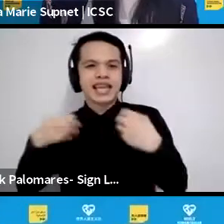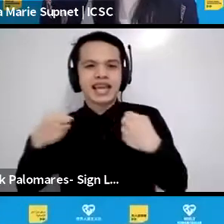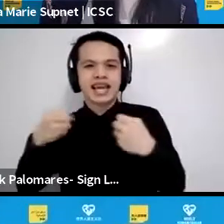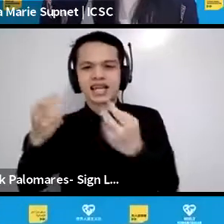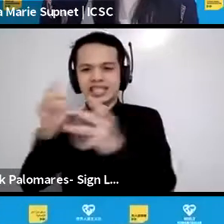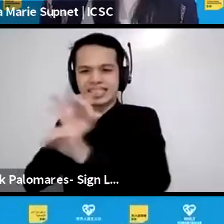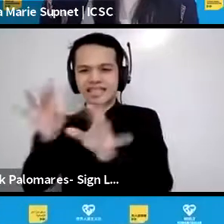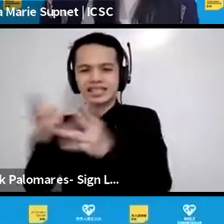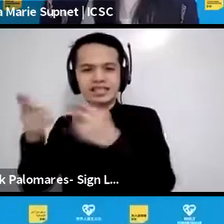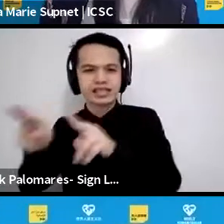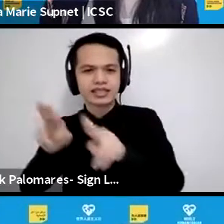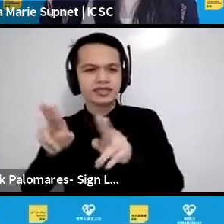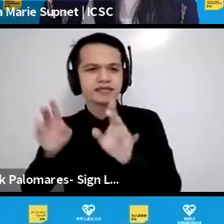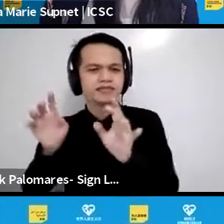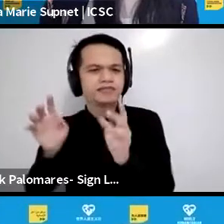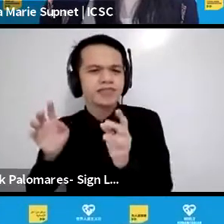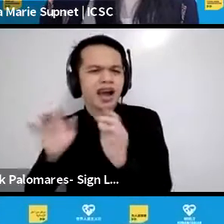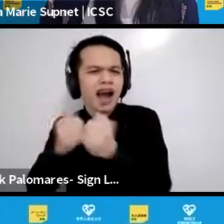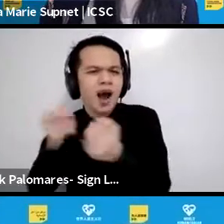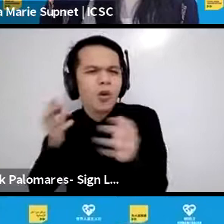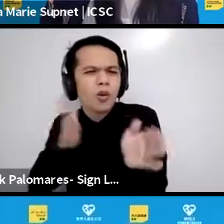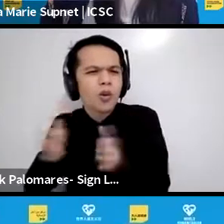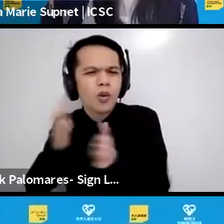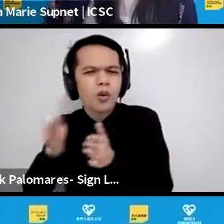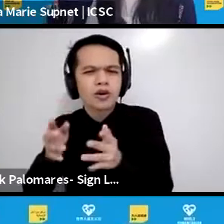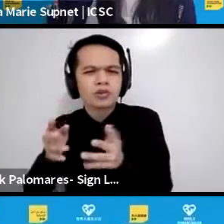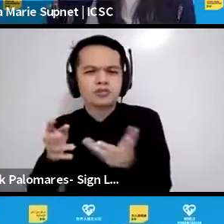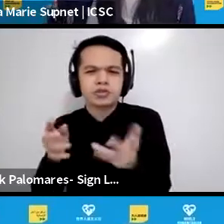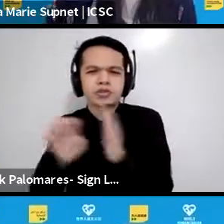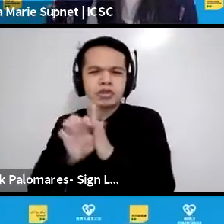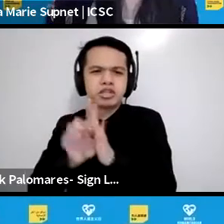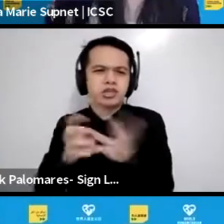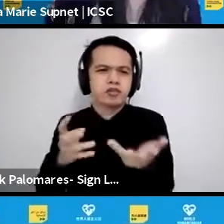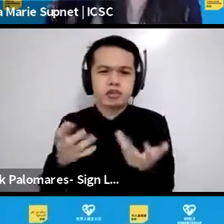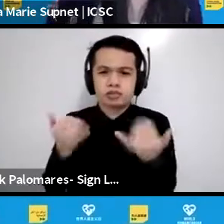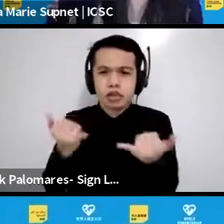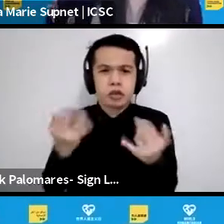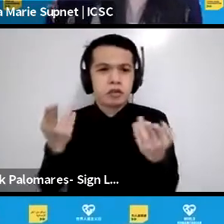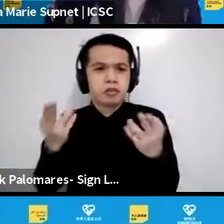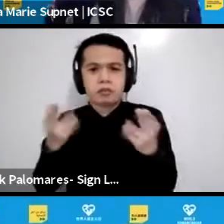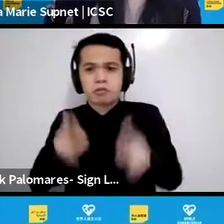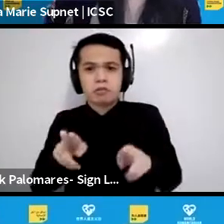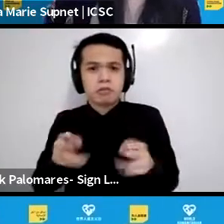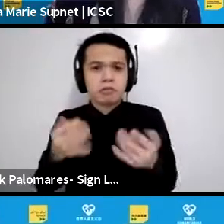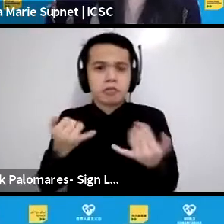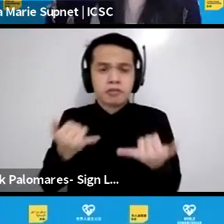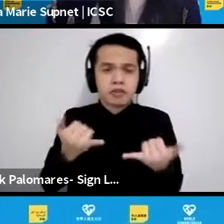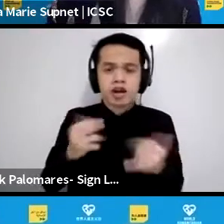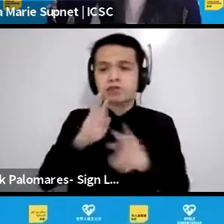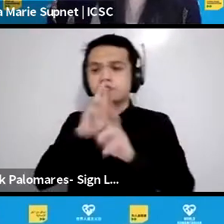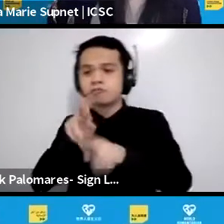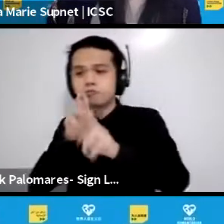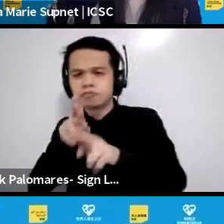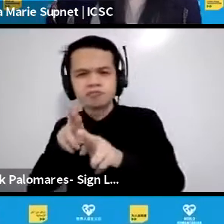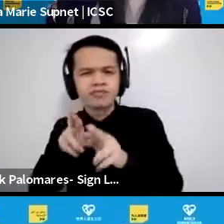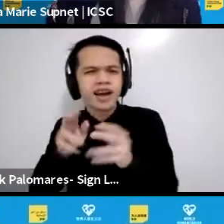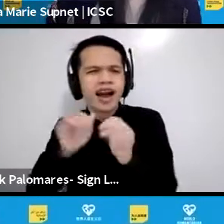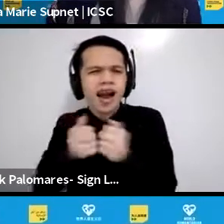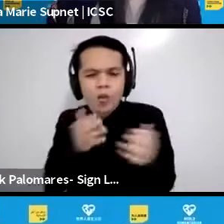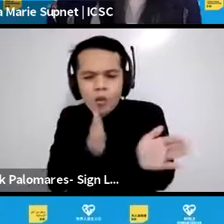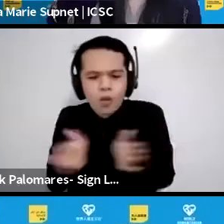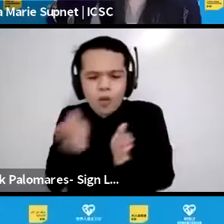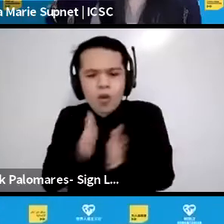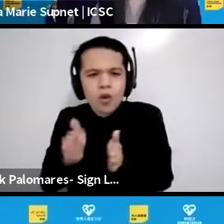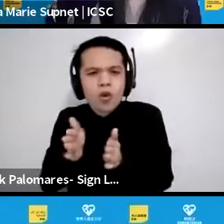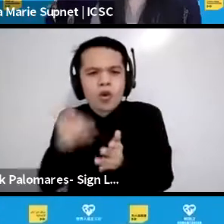are the, how do we prepare for them instead of just, instead of what's happening now where we're just merely responding? How do we prepare for